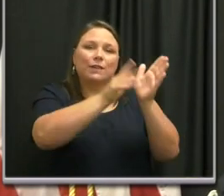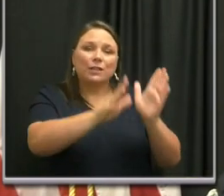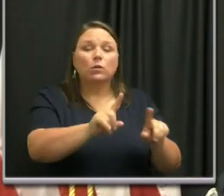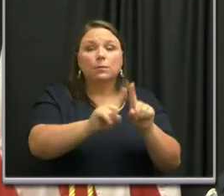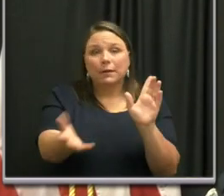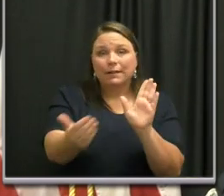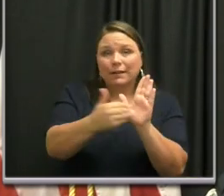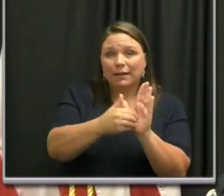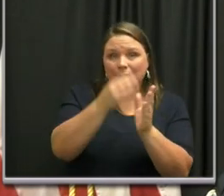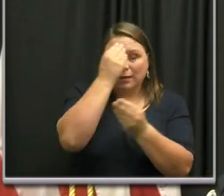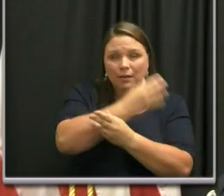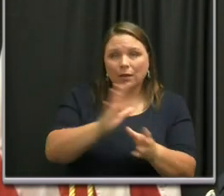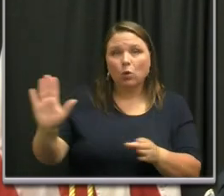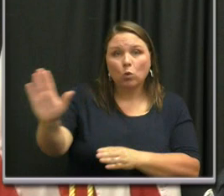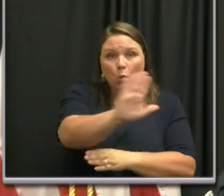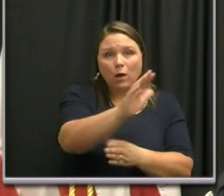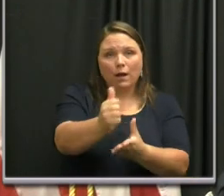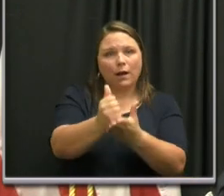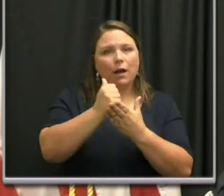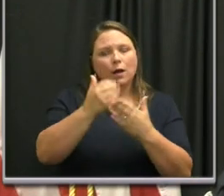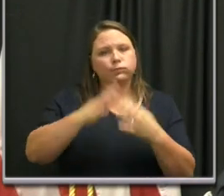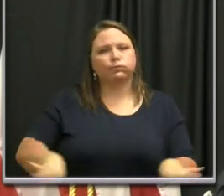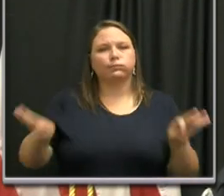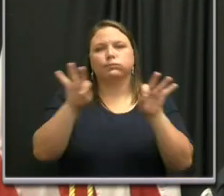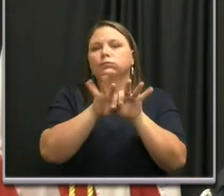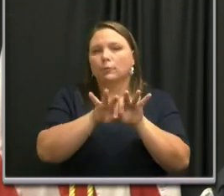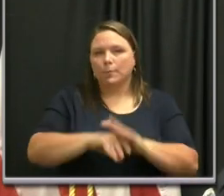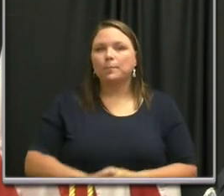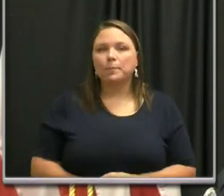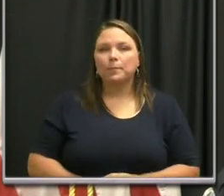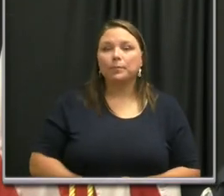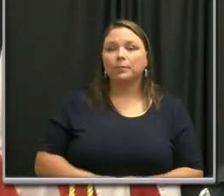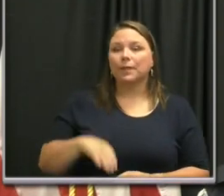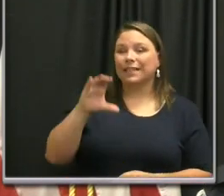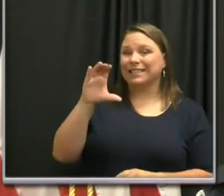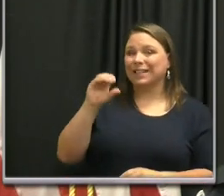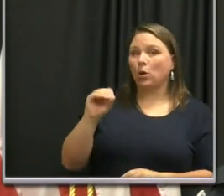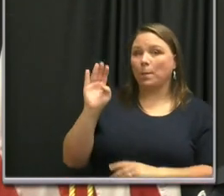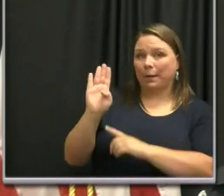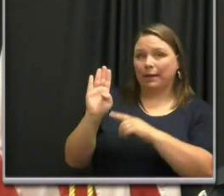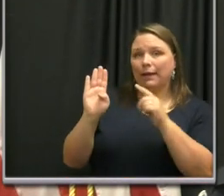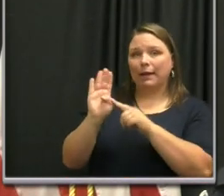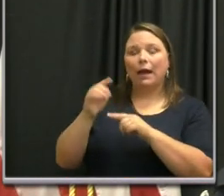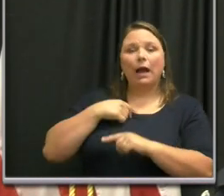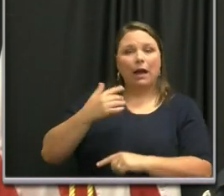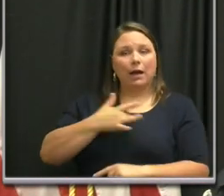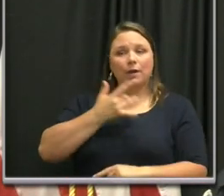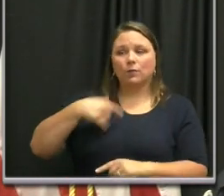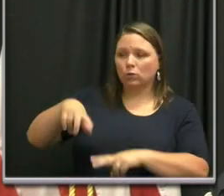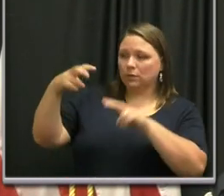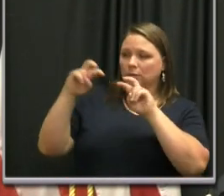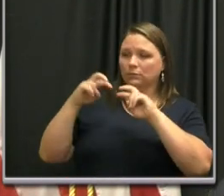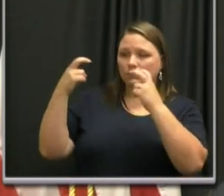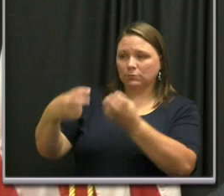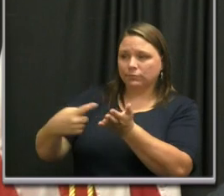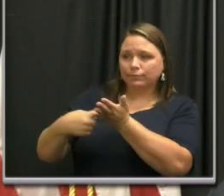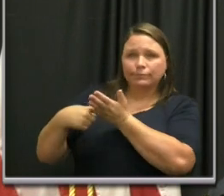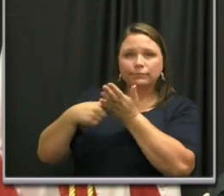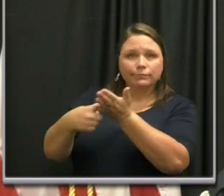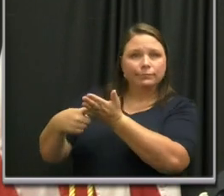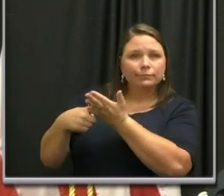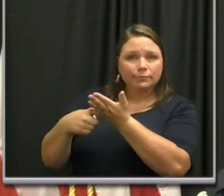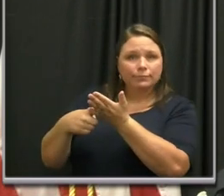again, the public's help would be very important. As to the COB, I think that we sit down and discuss things as opposed